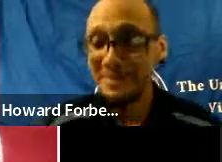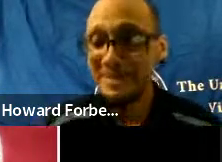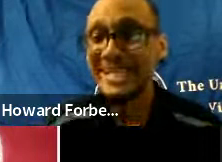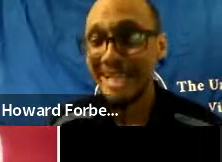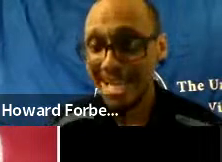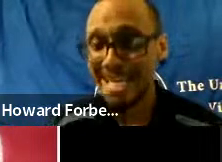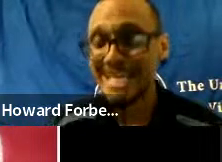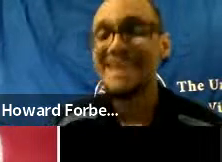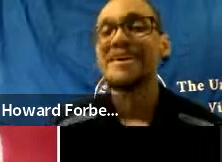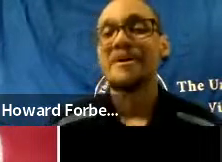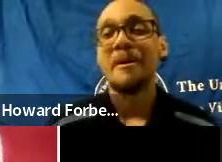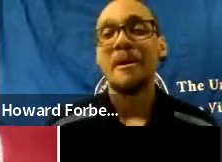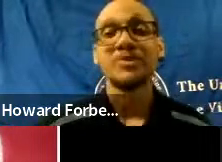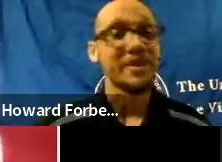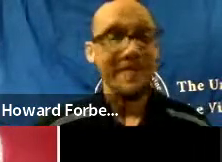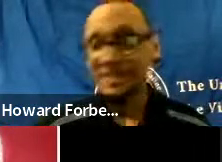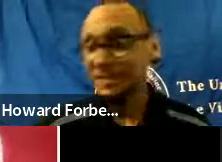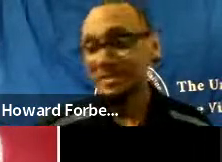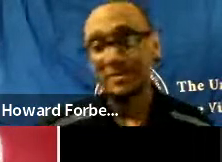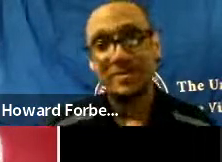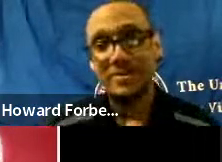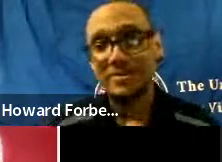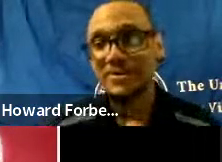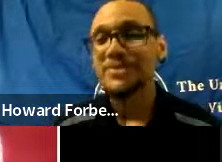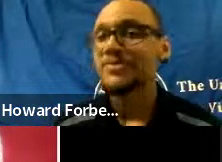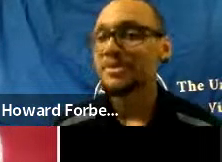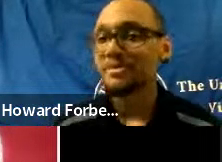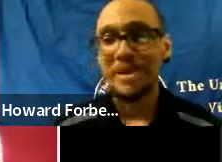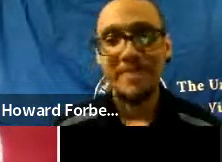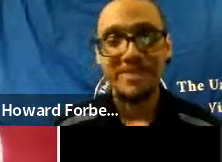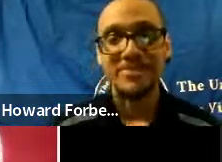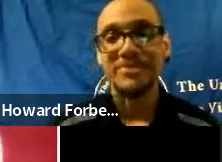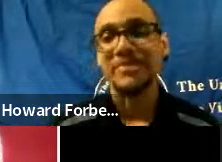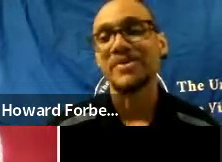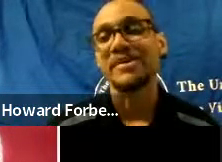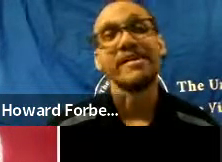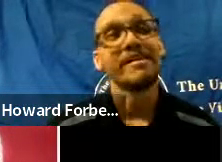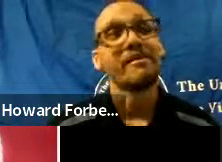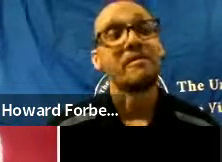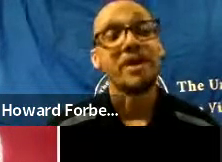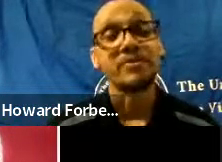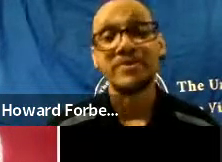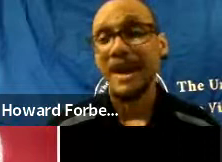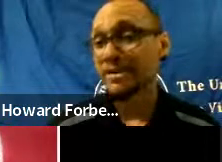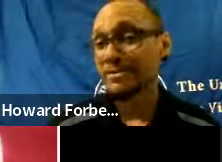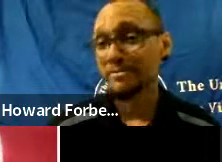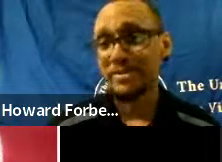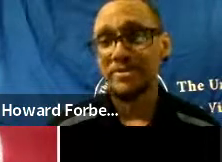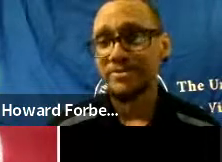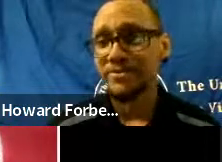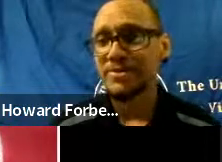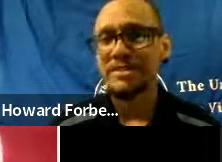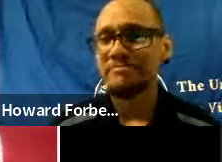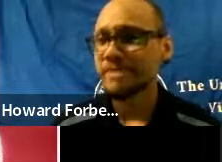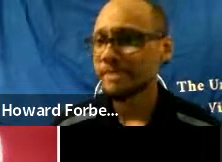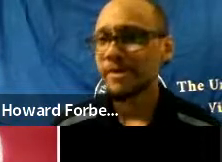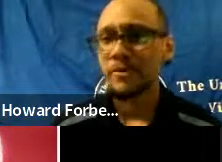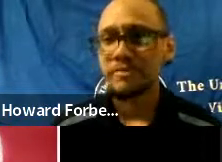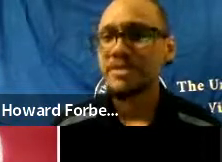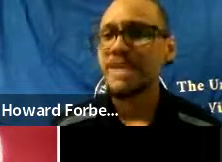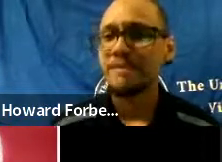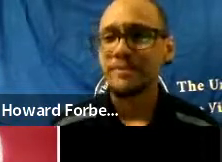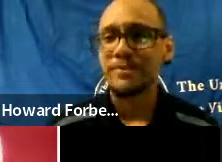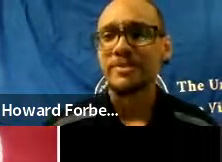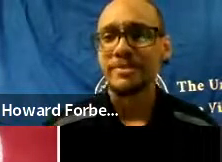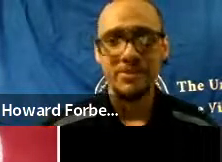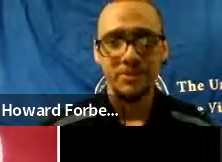I'm fast forwarding again. So I graduated from the university with my master's degree. I was hired by the university maybe about